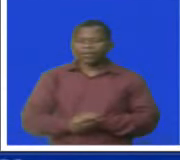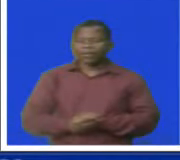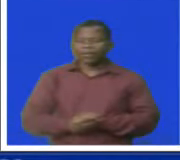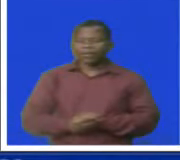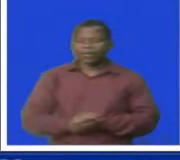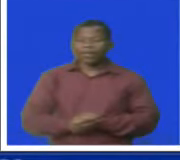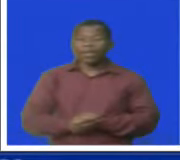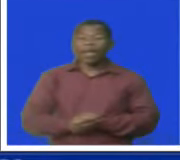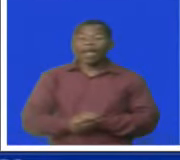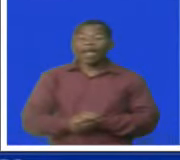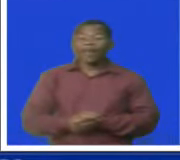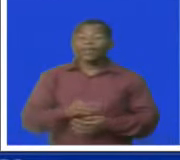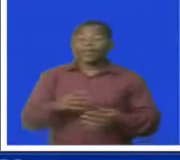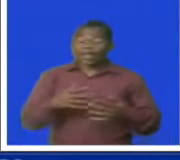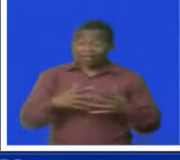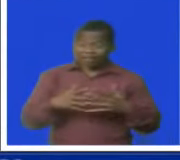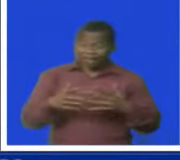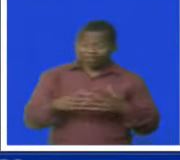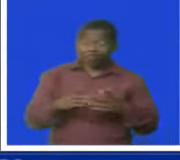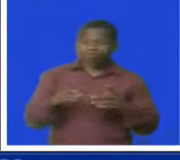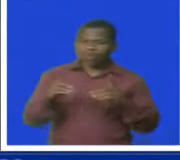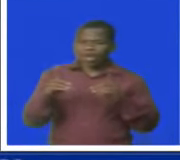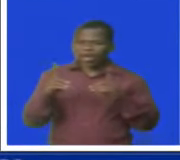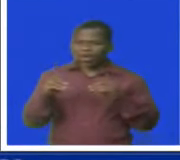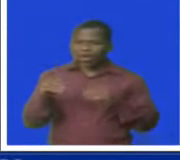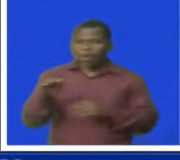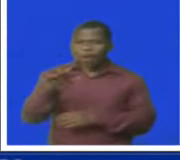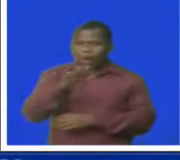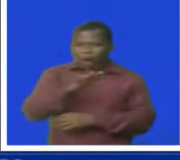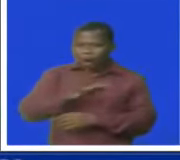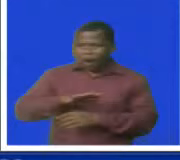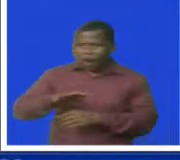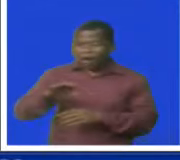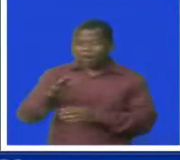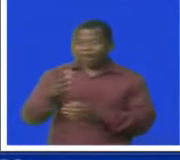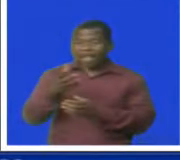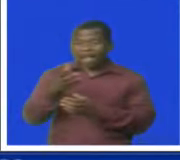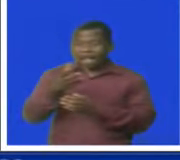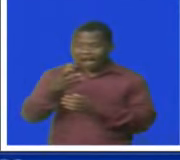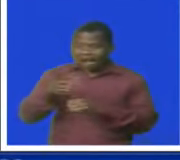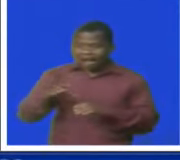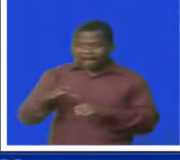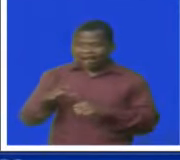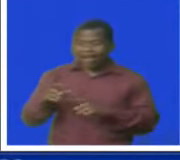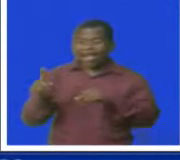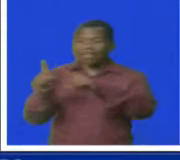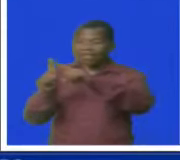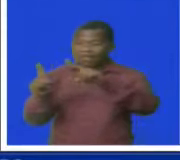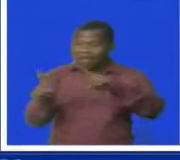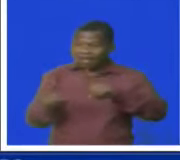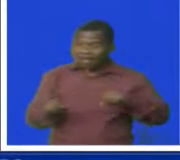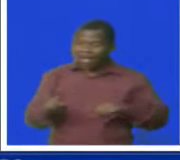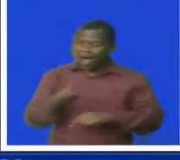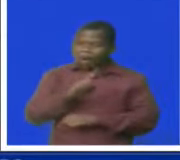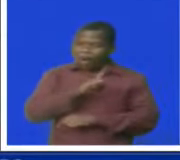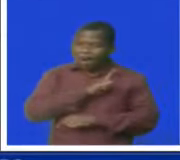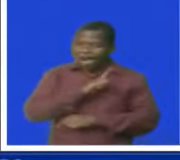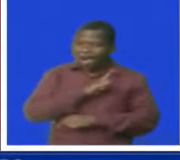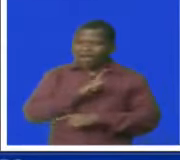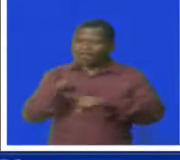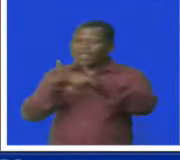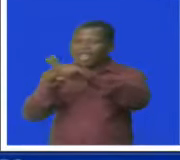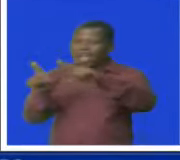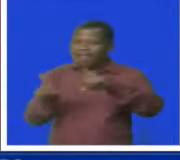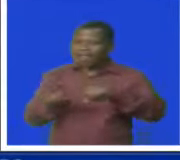tetimfo letitawendiwa ngendlela lafana nako kuwo onke emave ase-Africa njengoba seyiphasile i-African Charter on